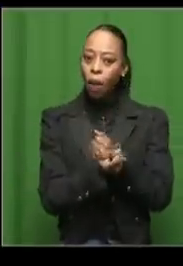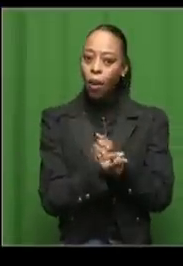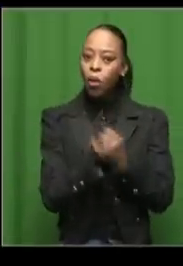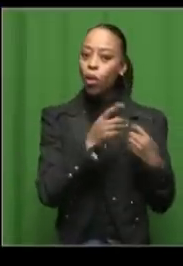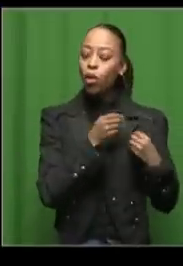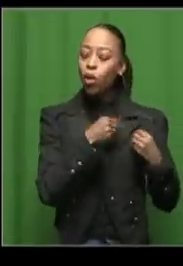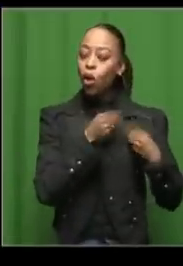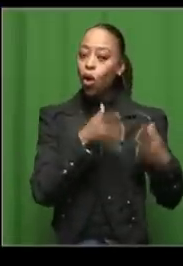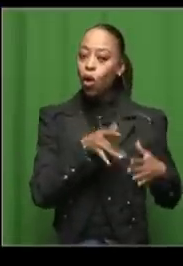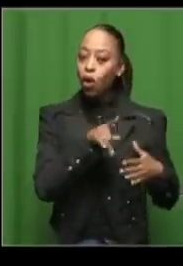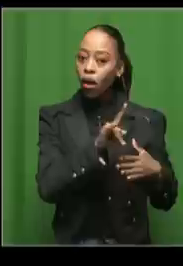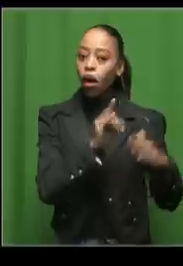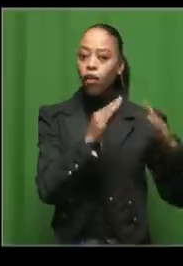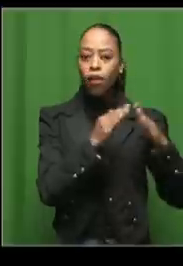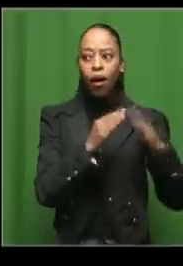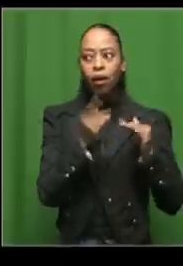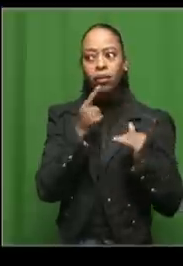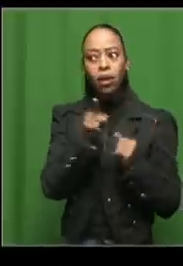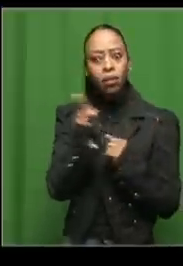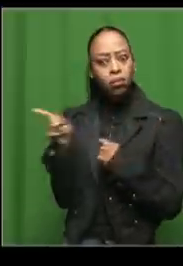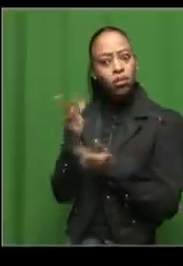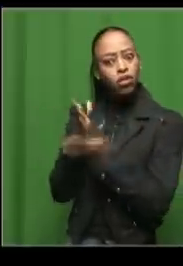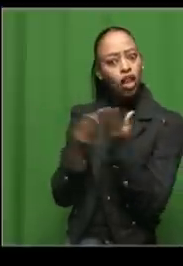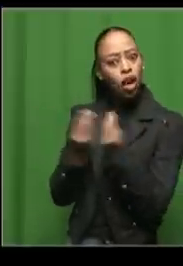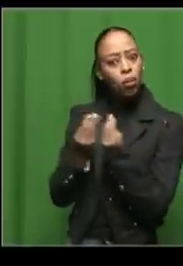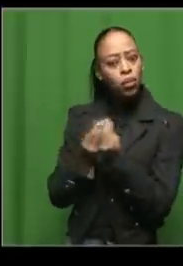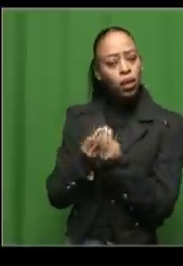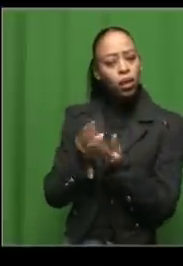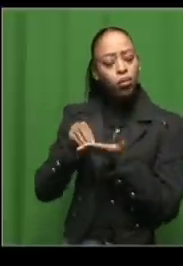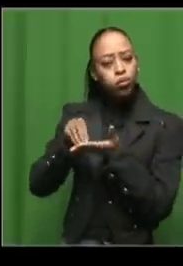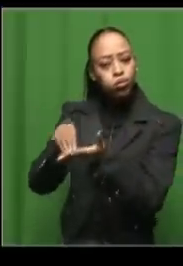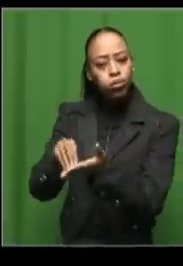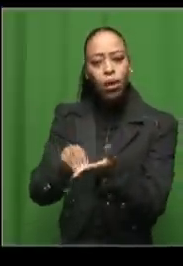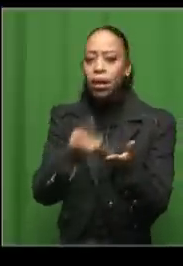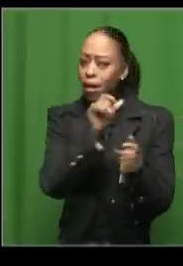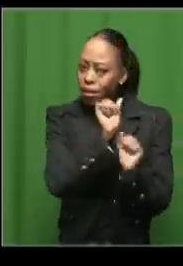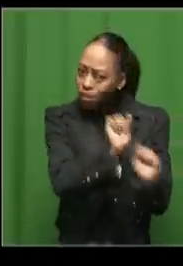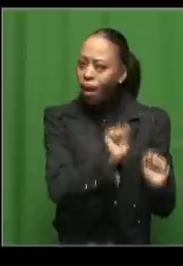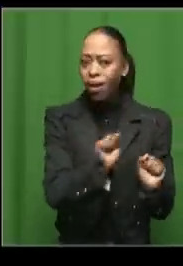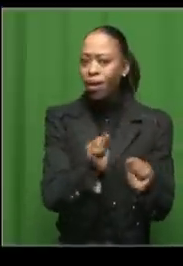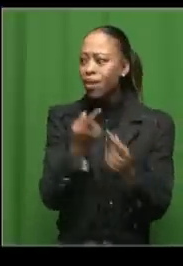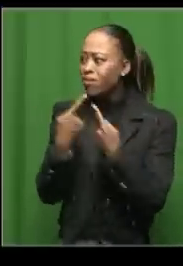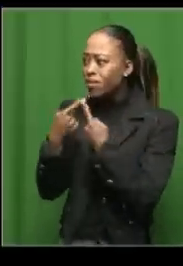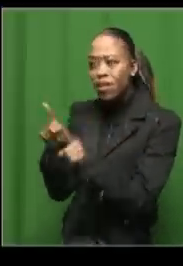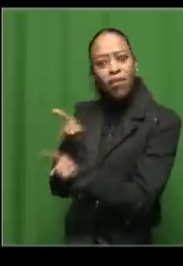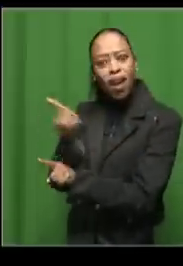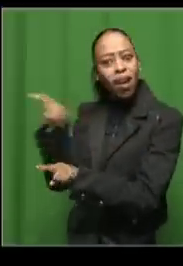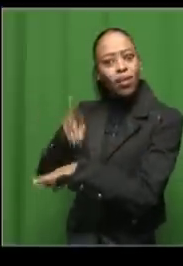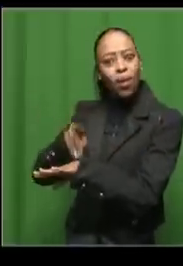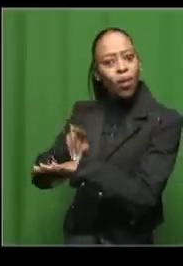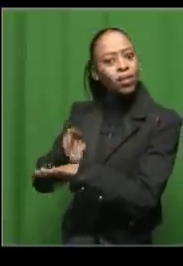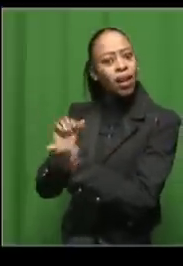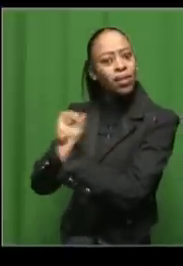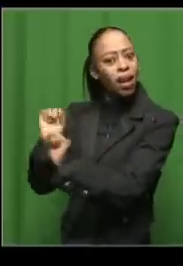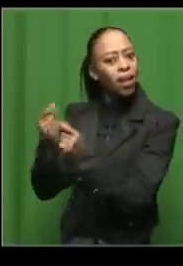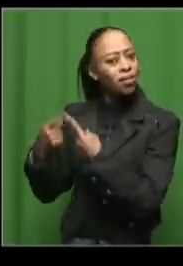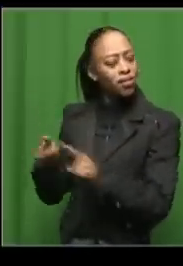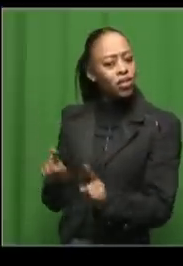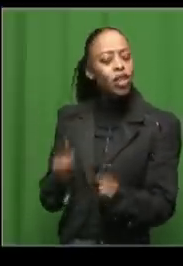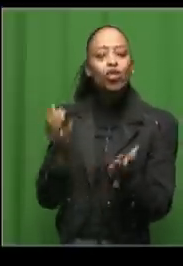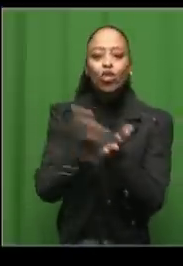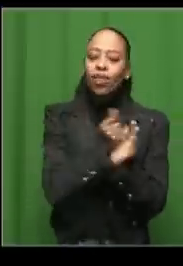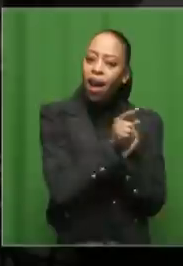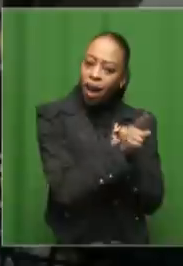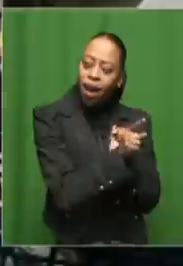And the landlord has claimed that some of the things being removed from the building actually belong to him. So this is quite a very interesting story.